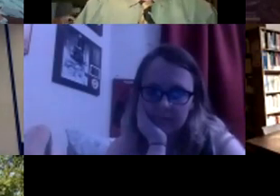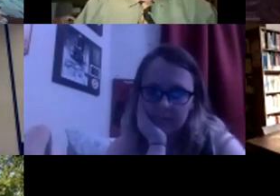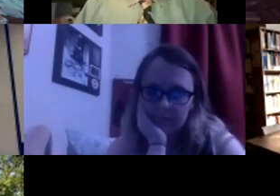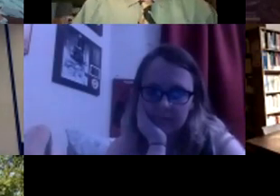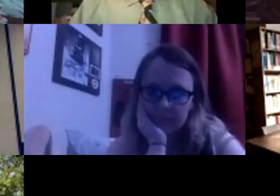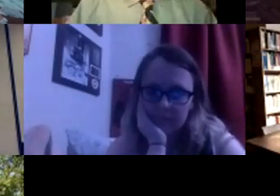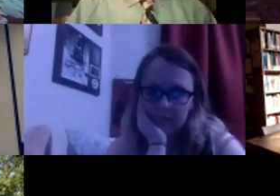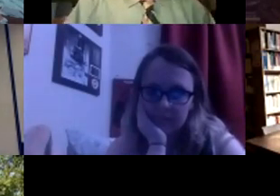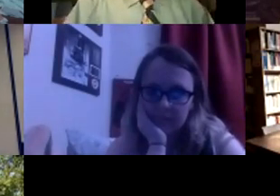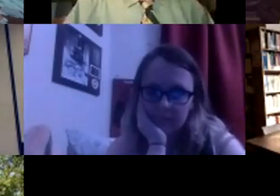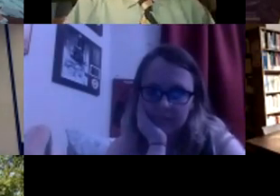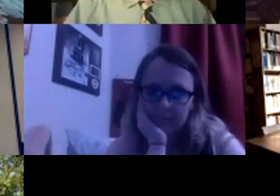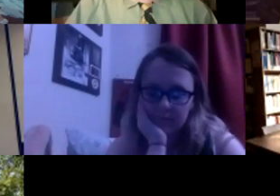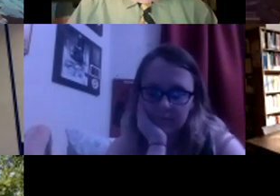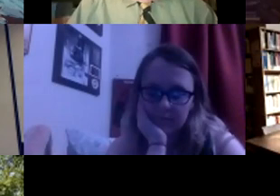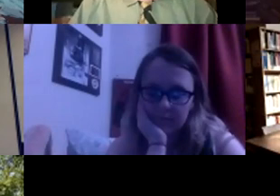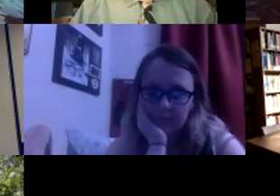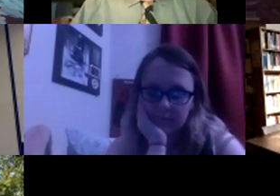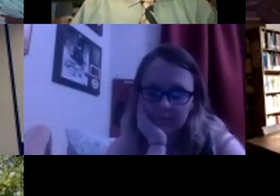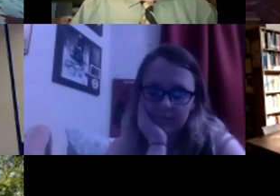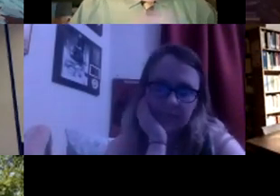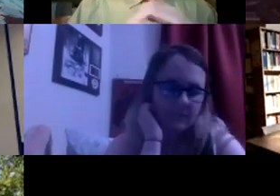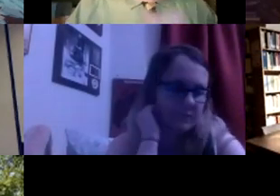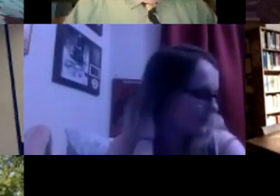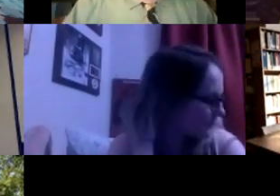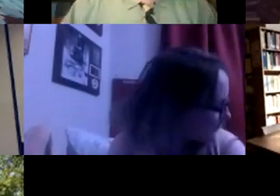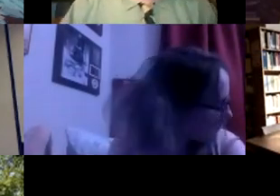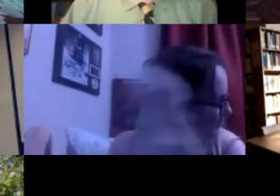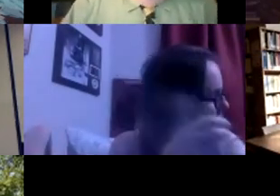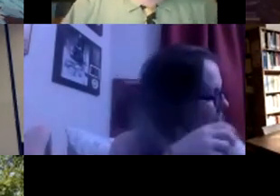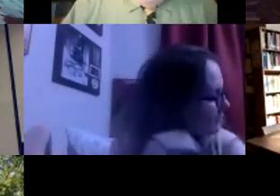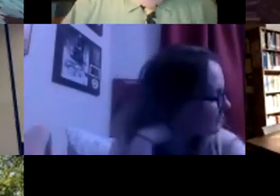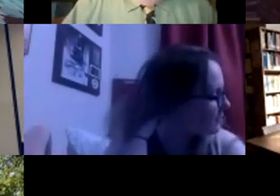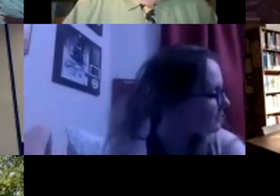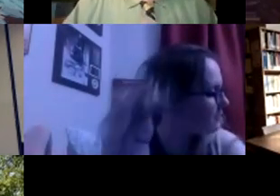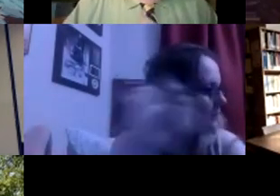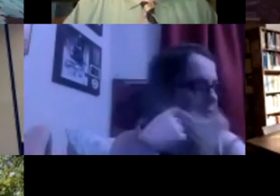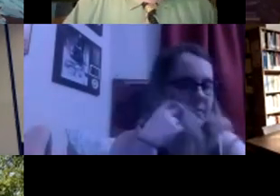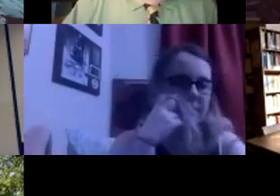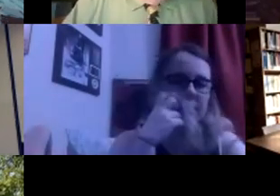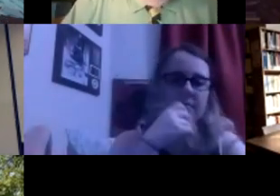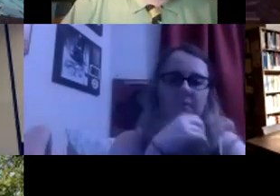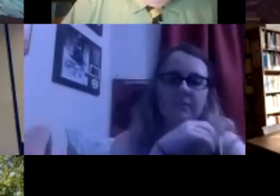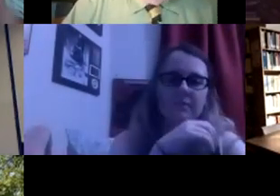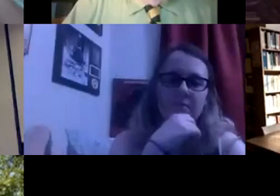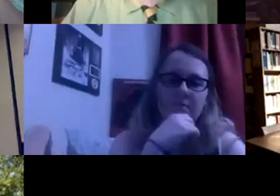which they did, and kept right on rusting. And eventually had to be torn down long before